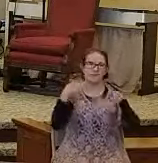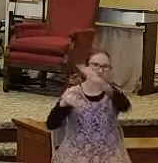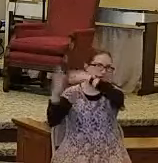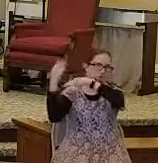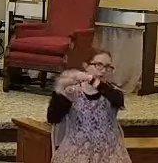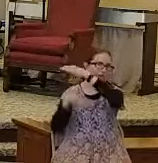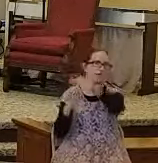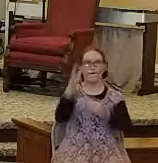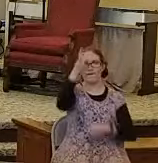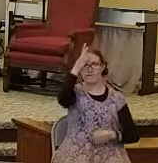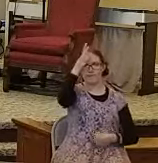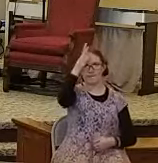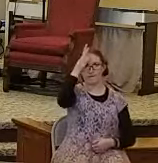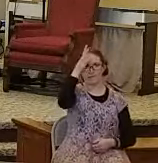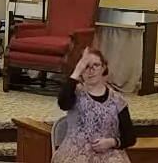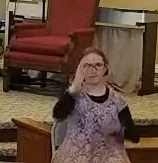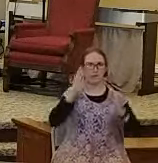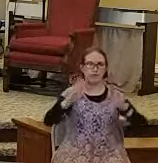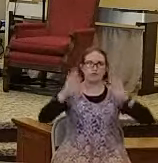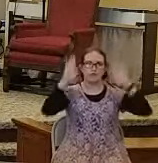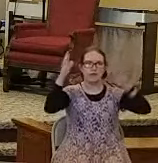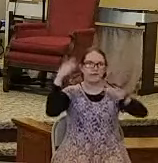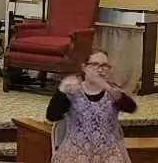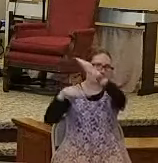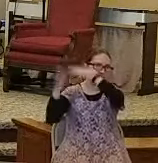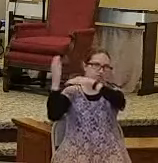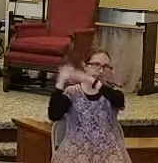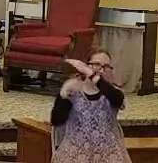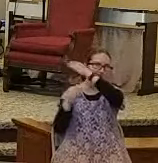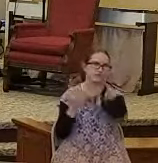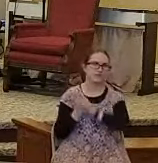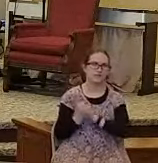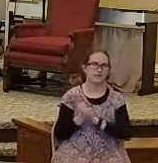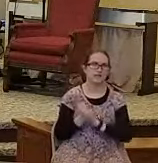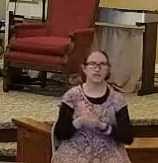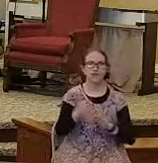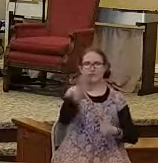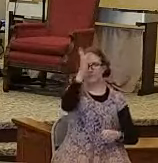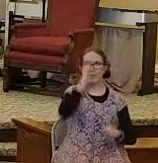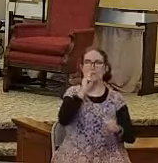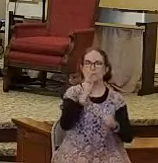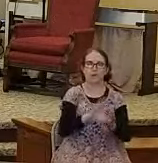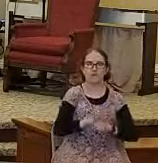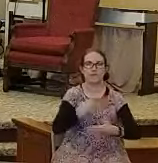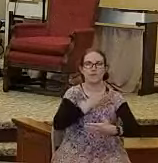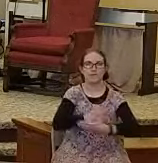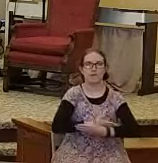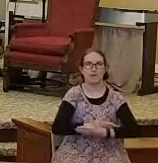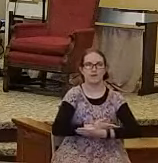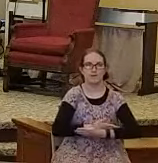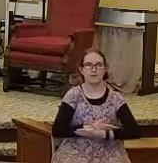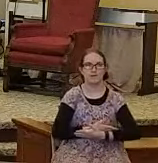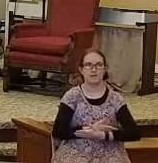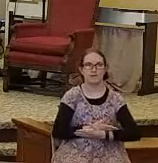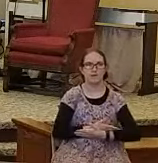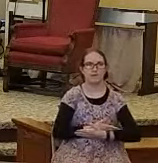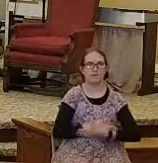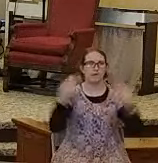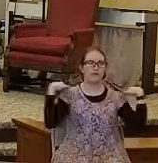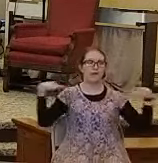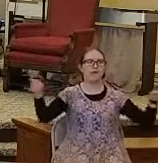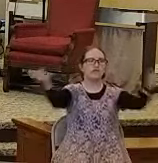him a father of great nation. Amen. God had promised him a child. Amen. But when the